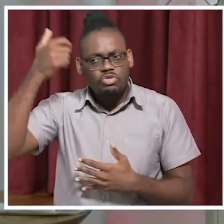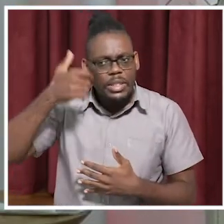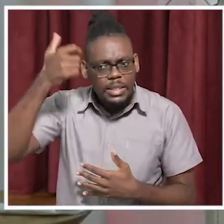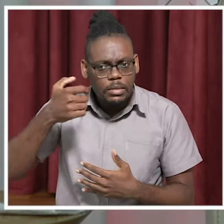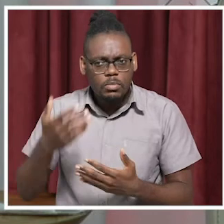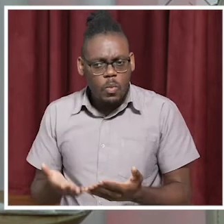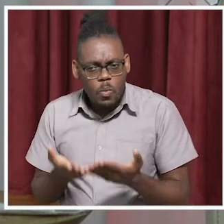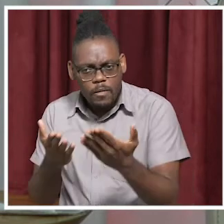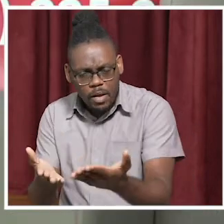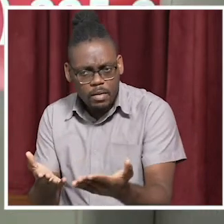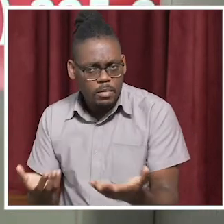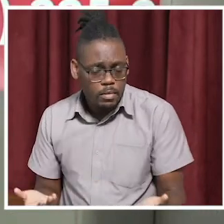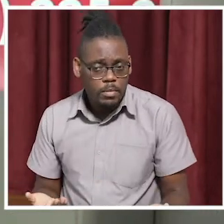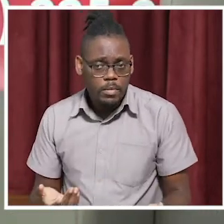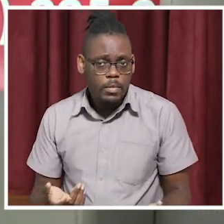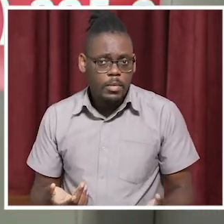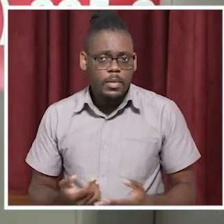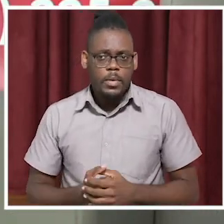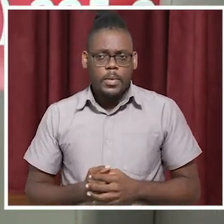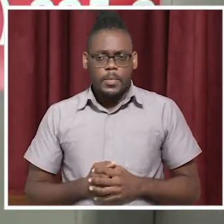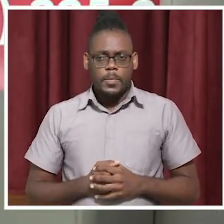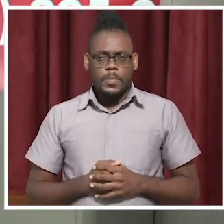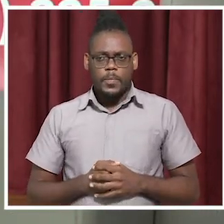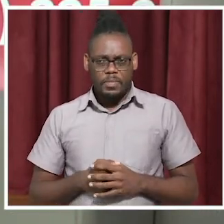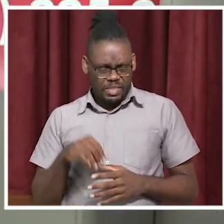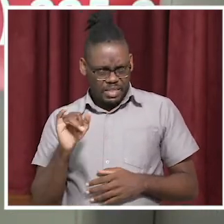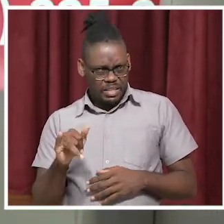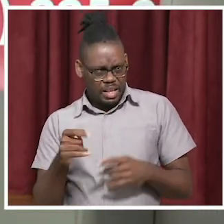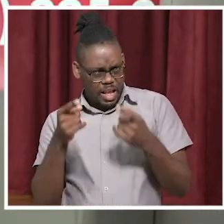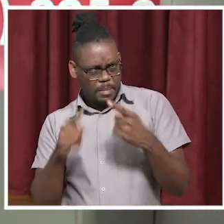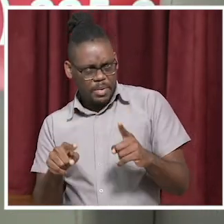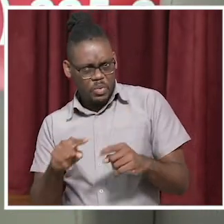place? Now, in the past, they would happen monthly, right? So they're